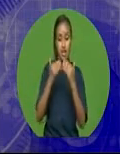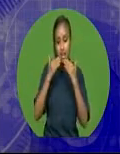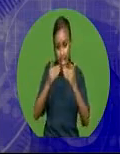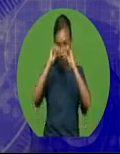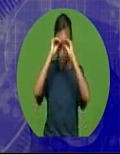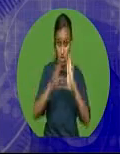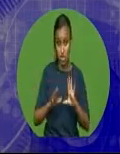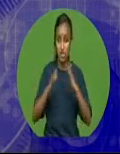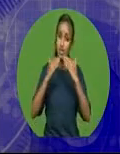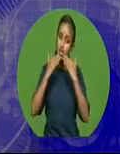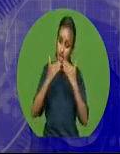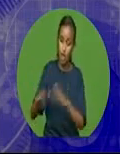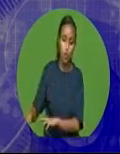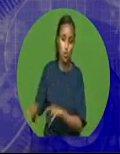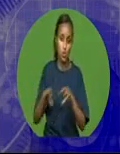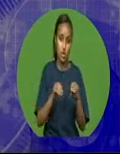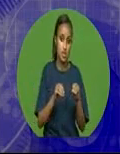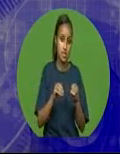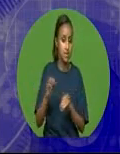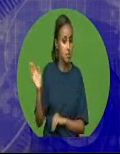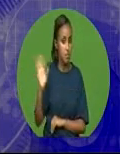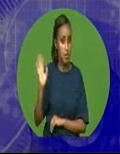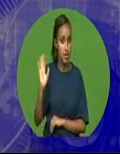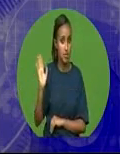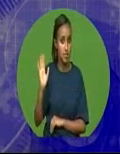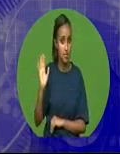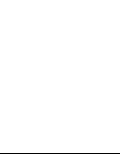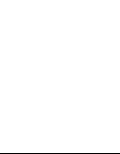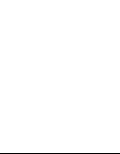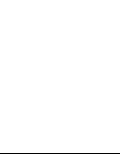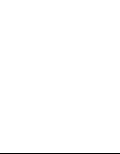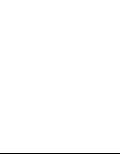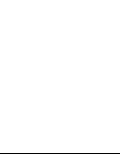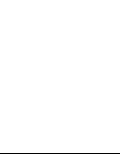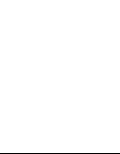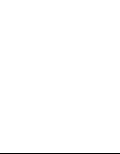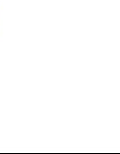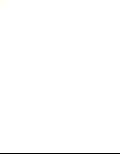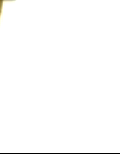and thank you, students. Goodbye.